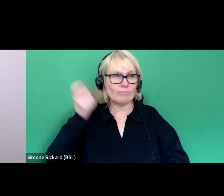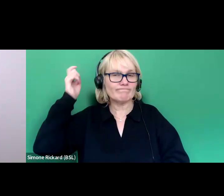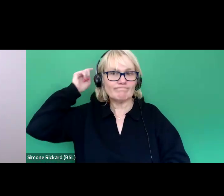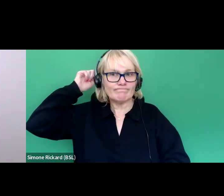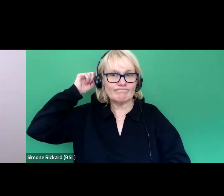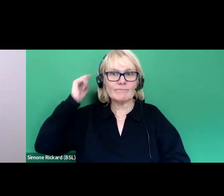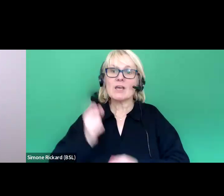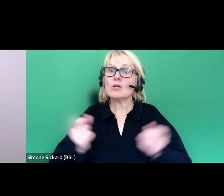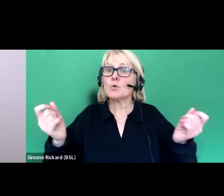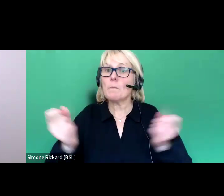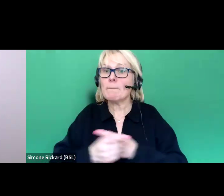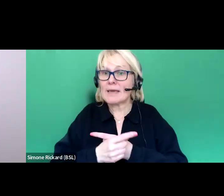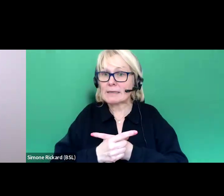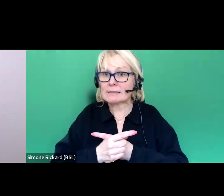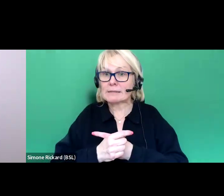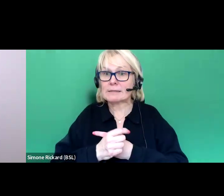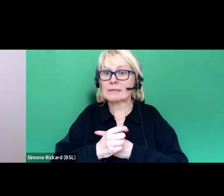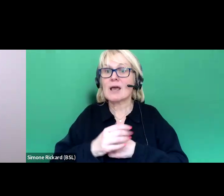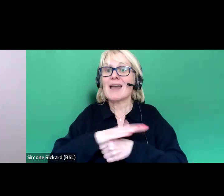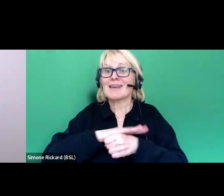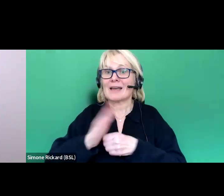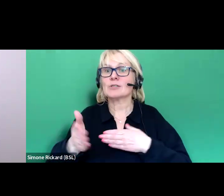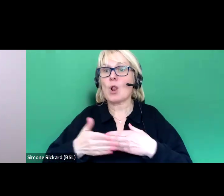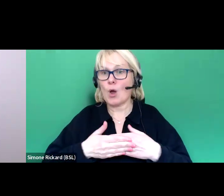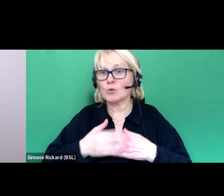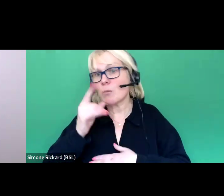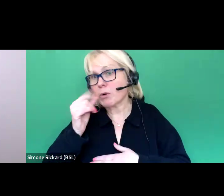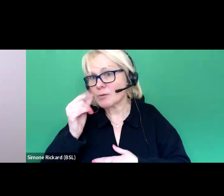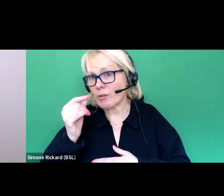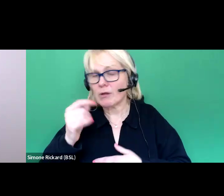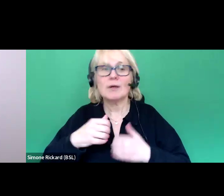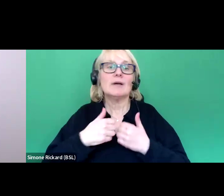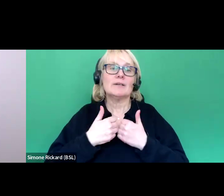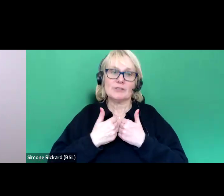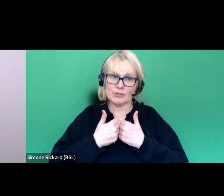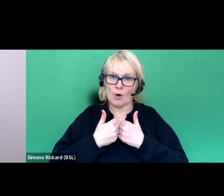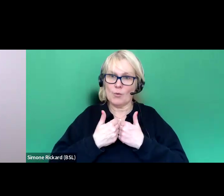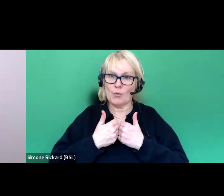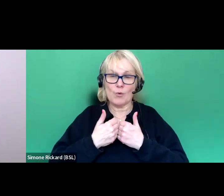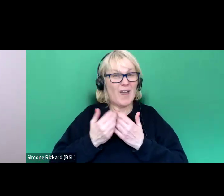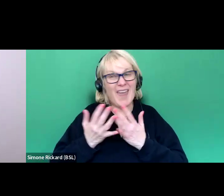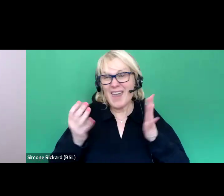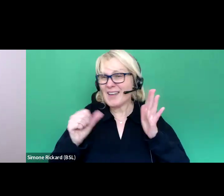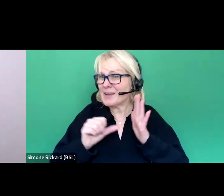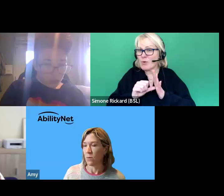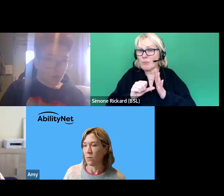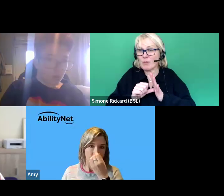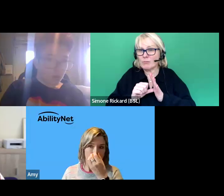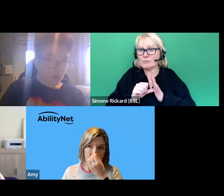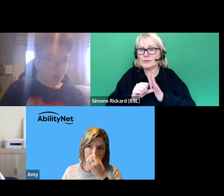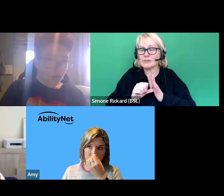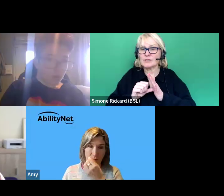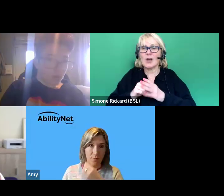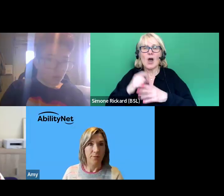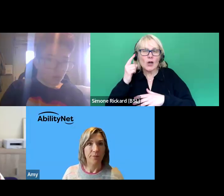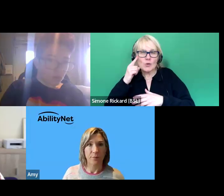they can close your case, and we don't want that. So the most important tip is really this: if you have any issues or have questions, or